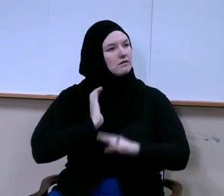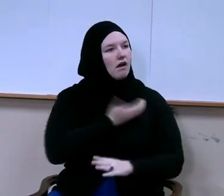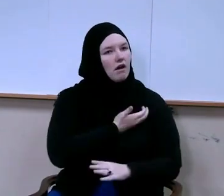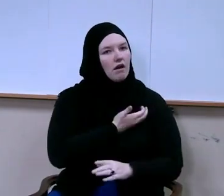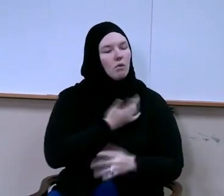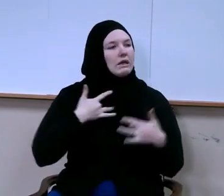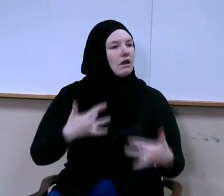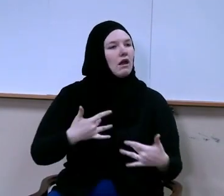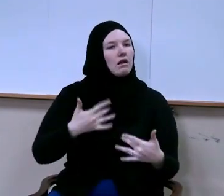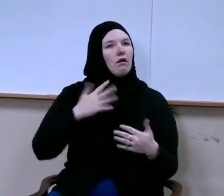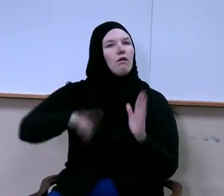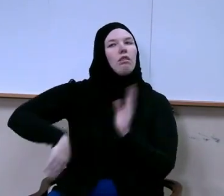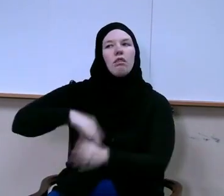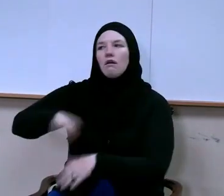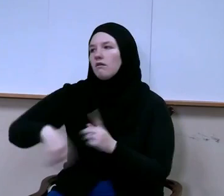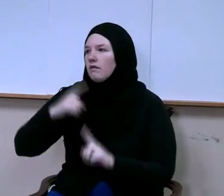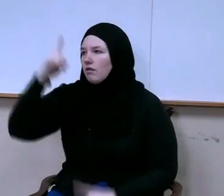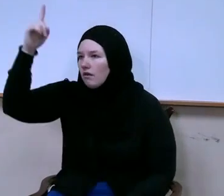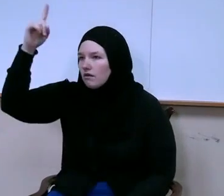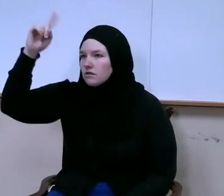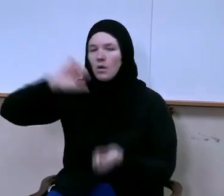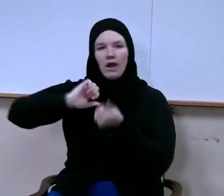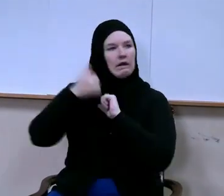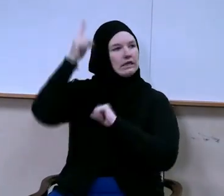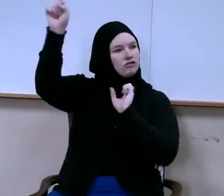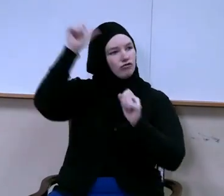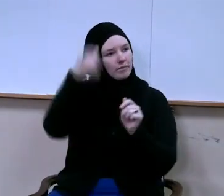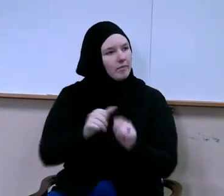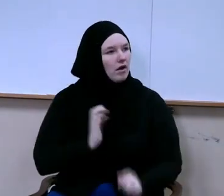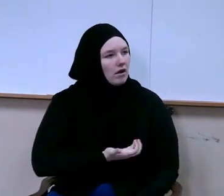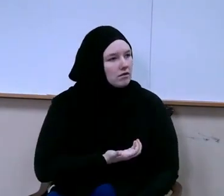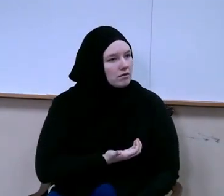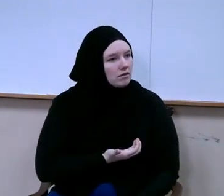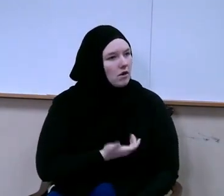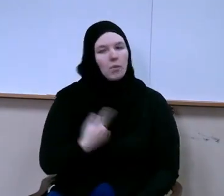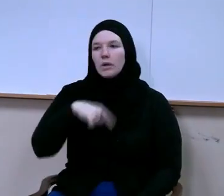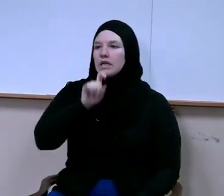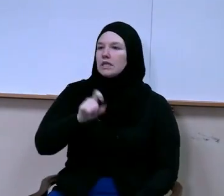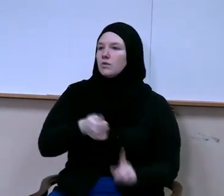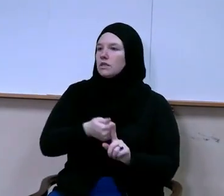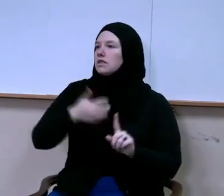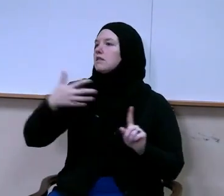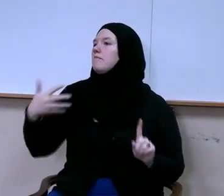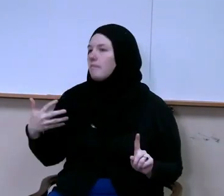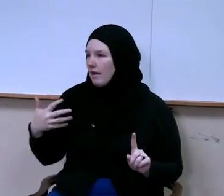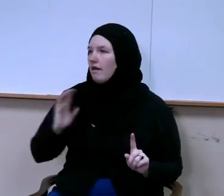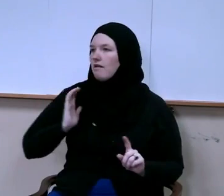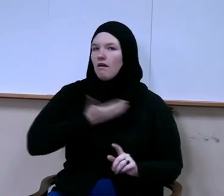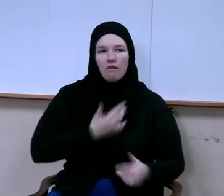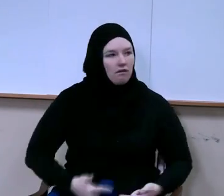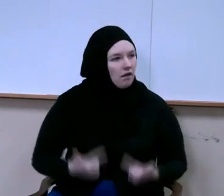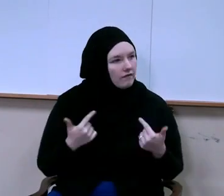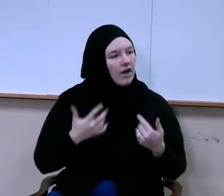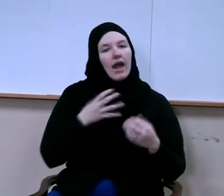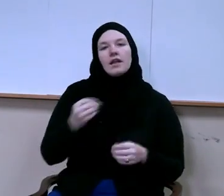us and from our actions, our thoughts, our behaviors. So we need to expand our horizon and